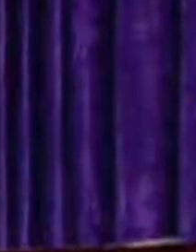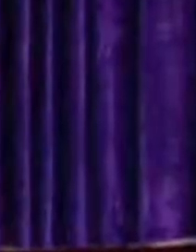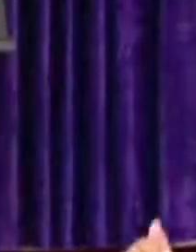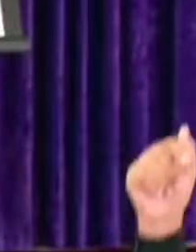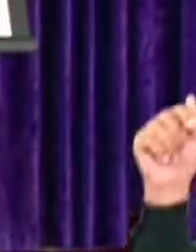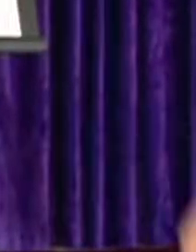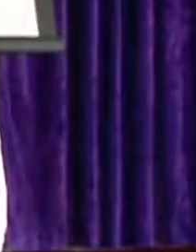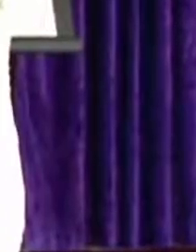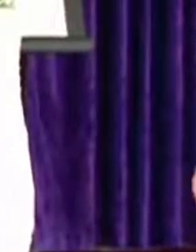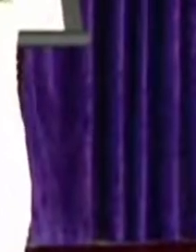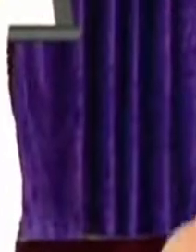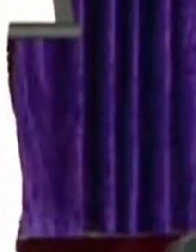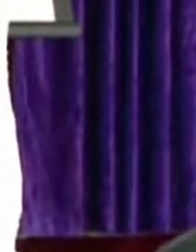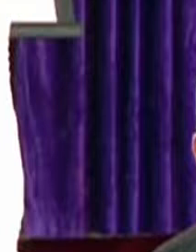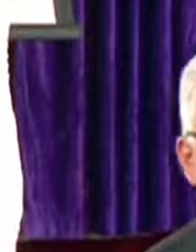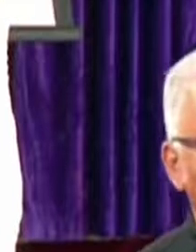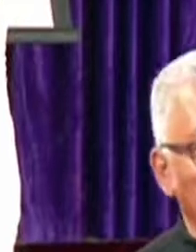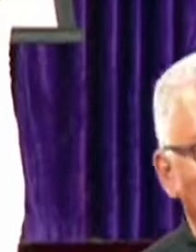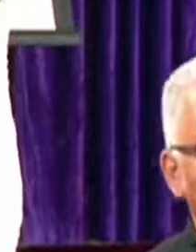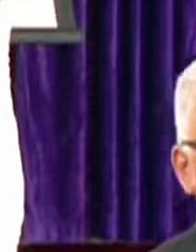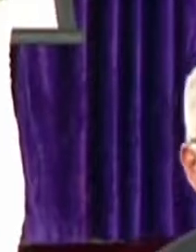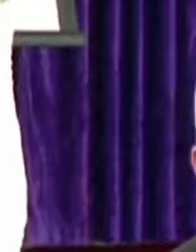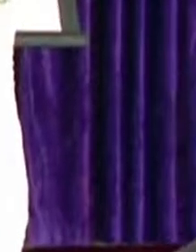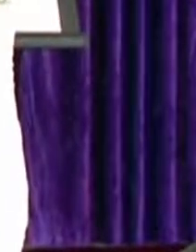is ingeënt in Christus.